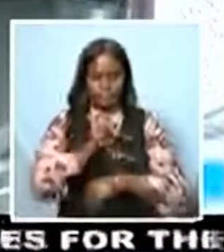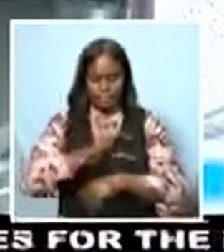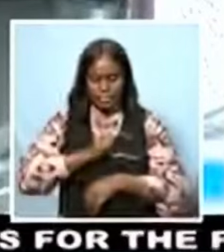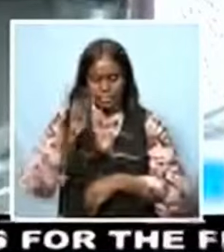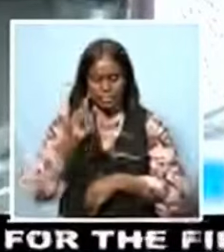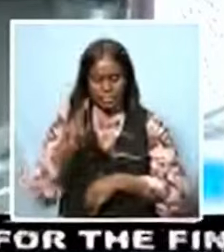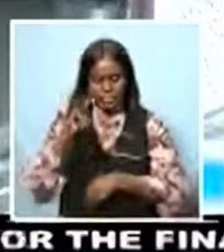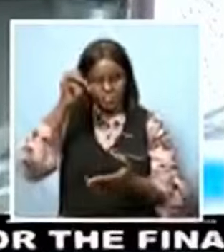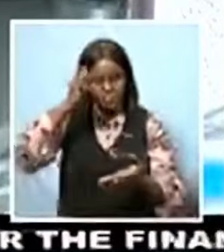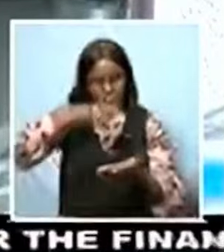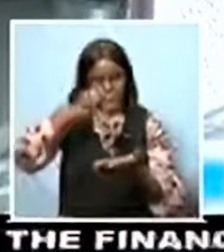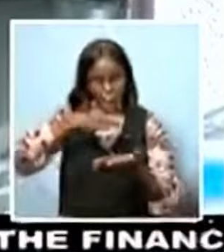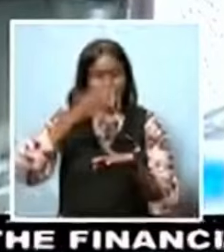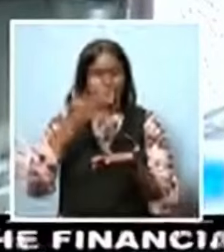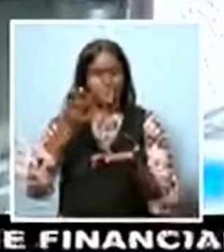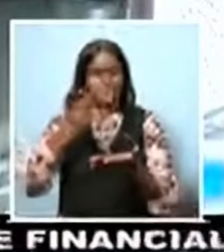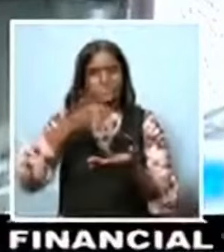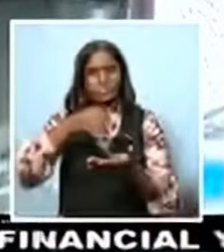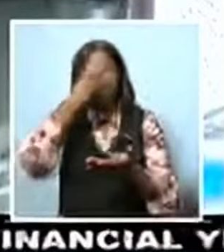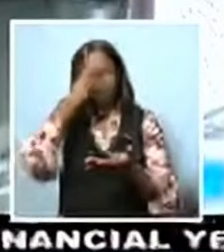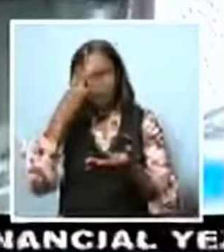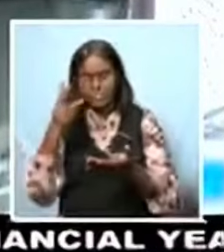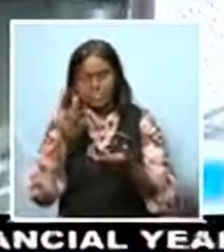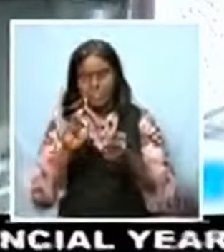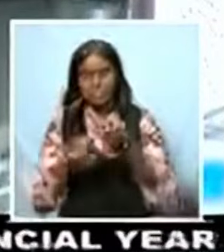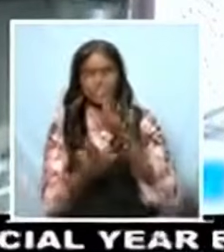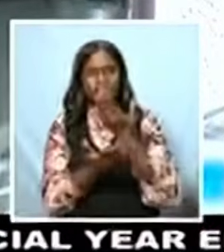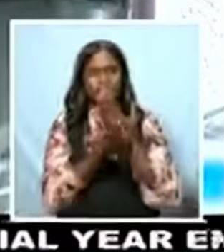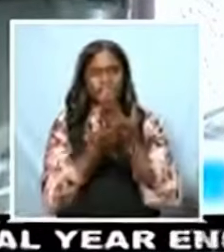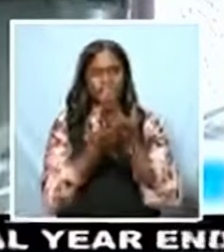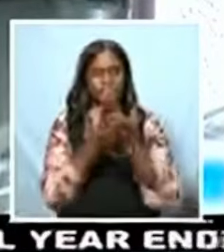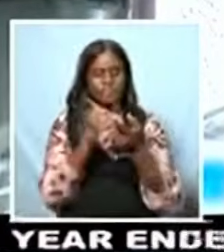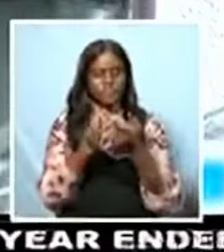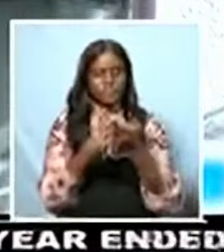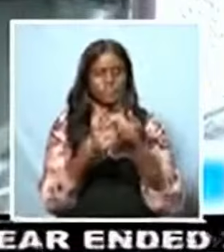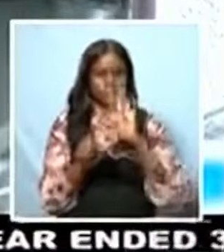used to photocopy a copy of the range to attach to the